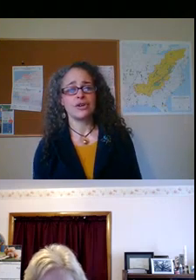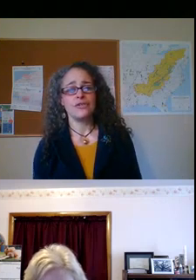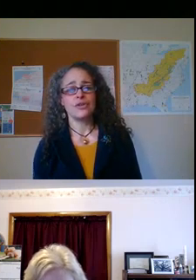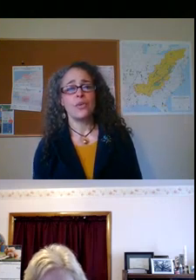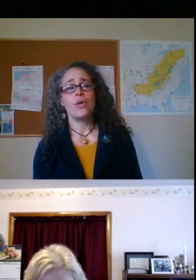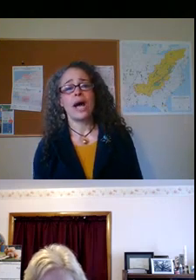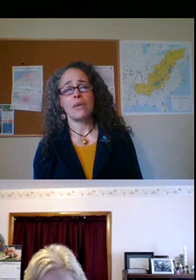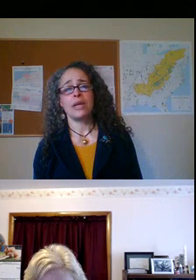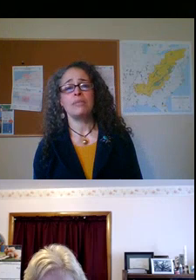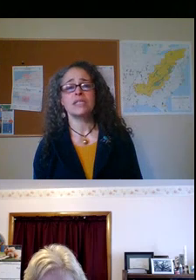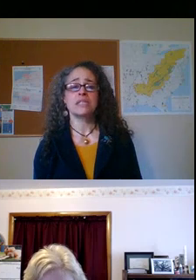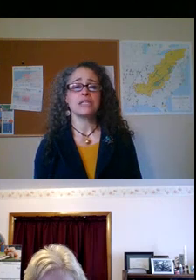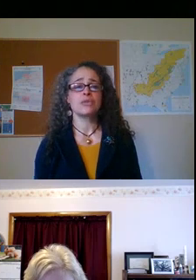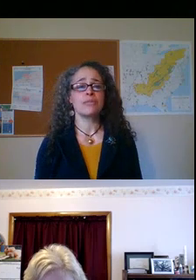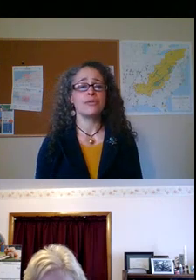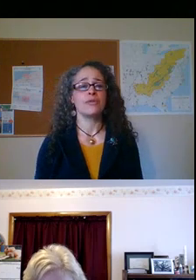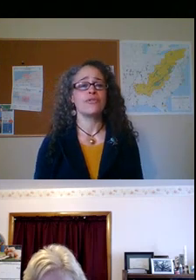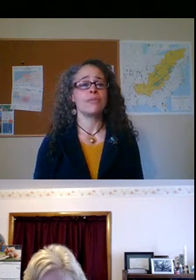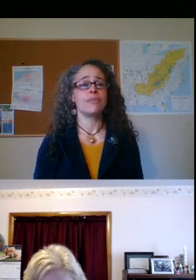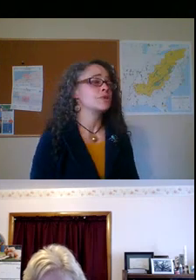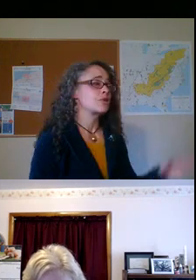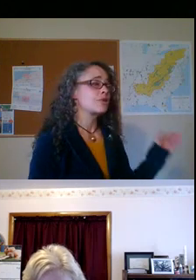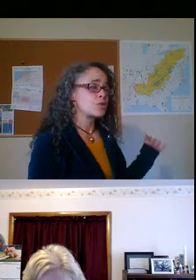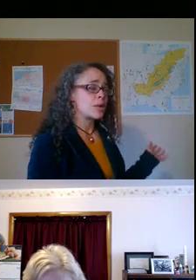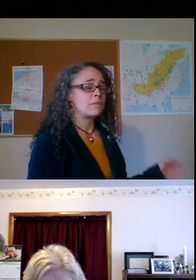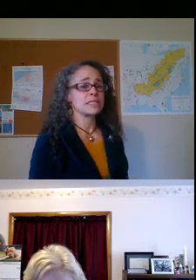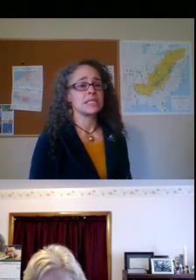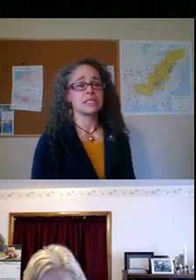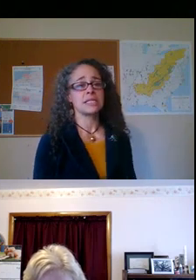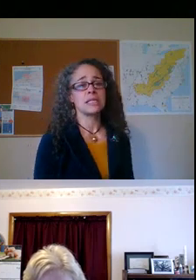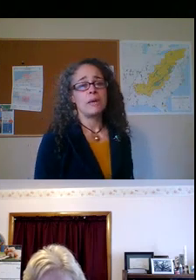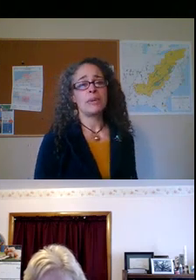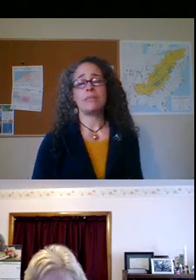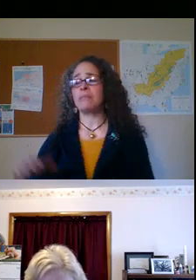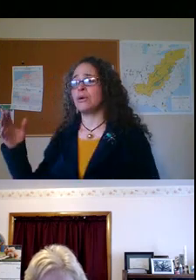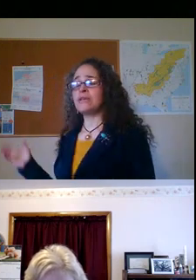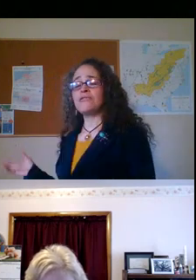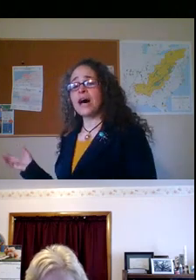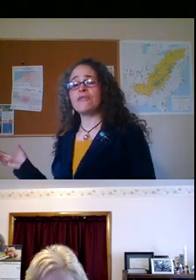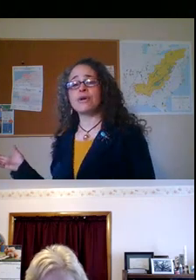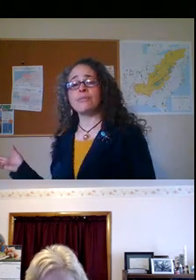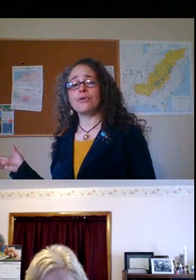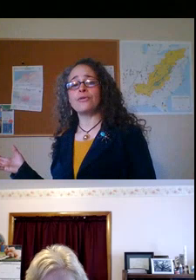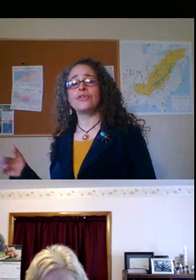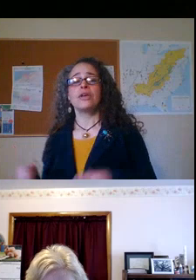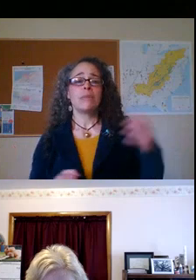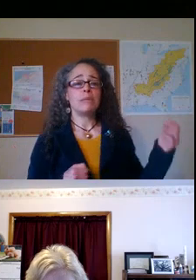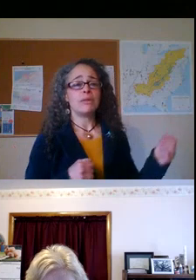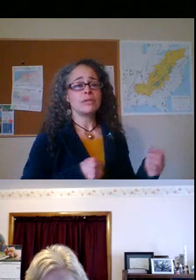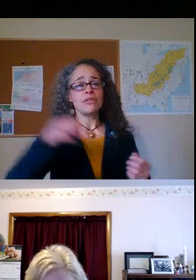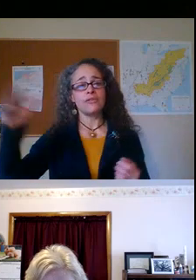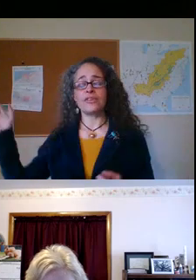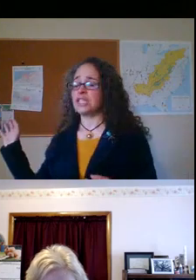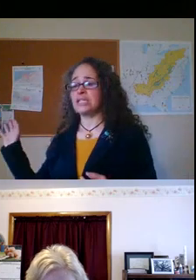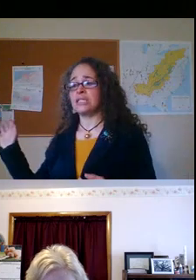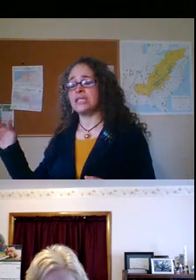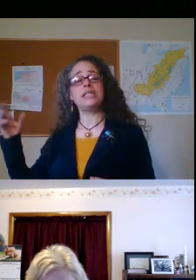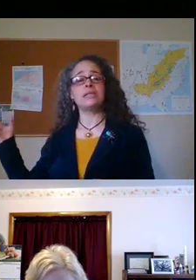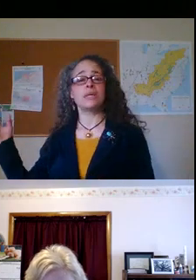businesses served, well, how many businesses were improved? Maybe you served 20 businesses, but maybe only 5 were improved. Maybe those